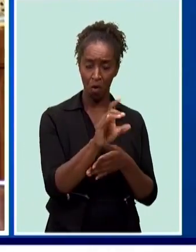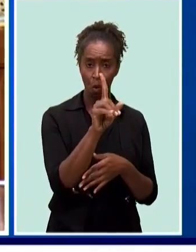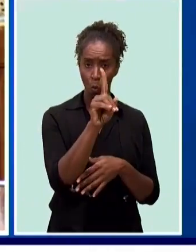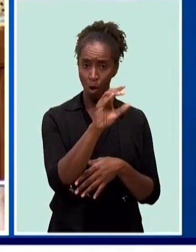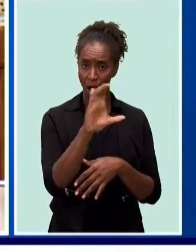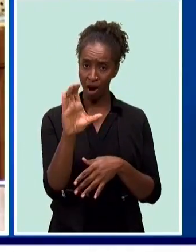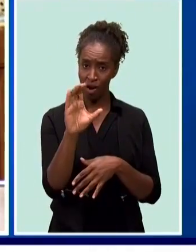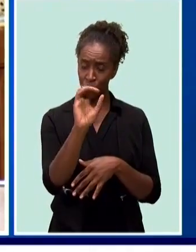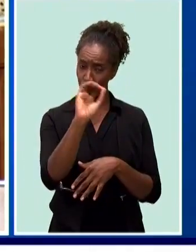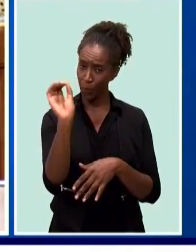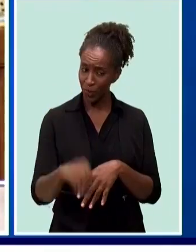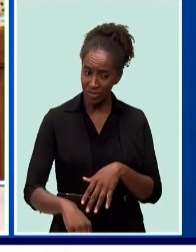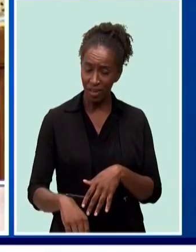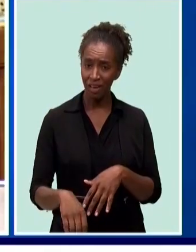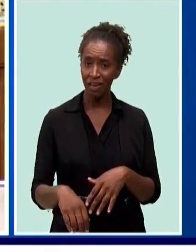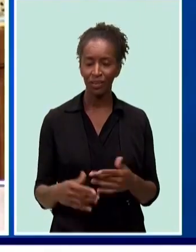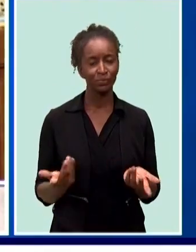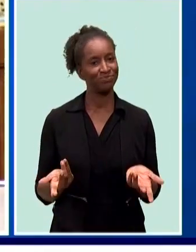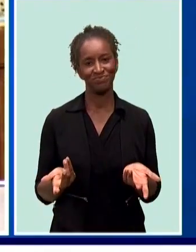but there should be some